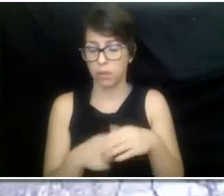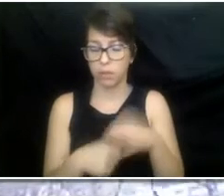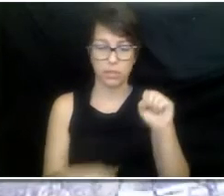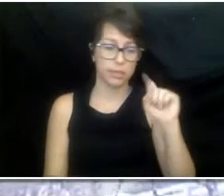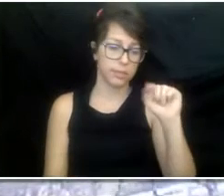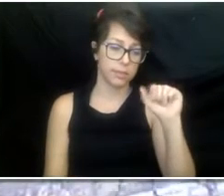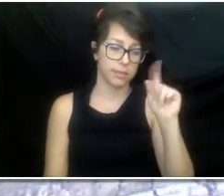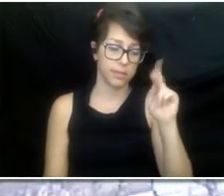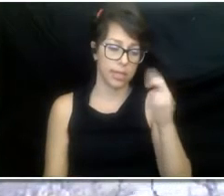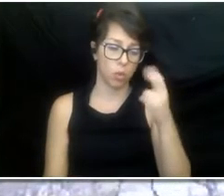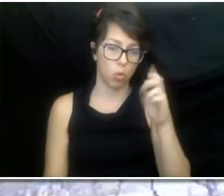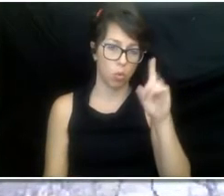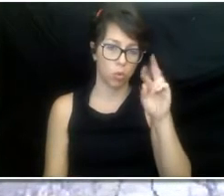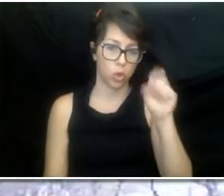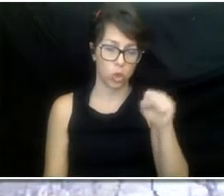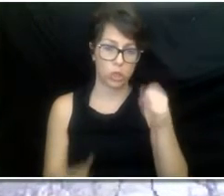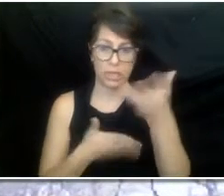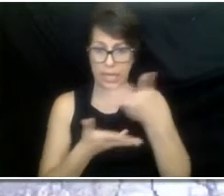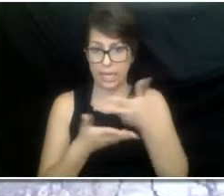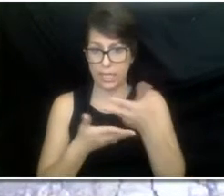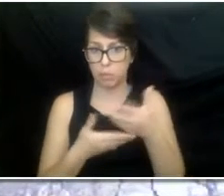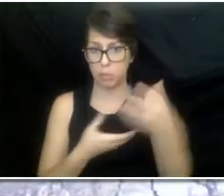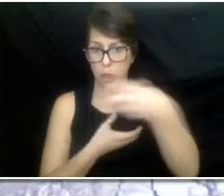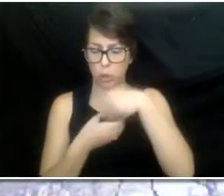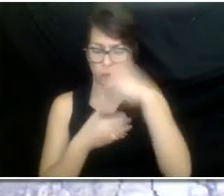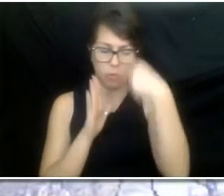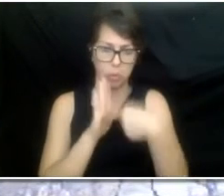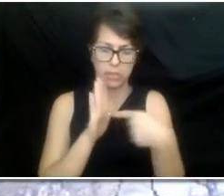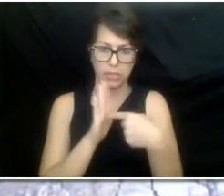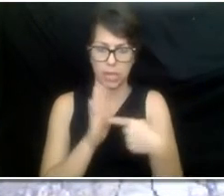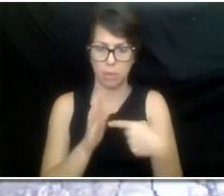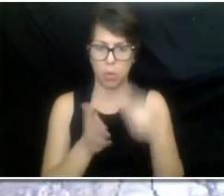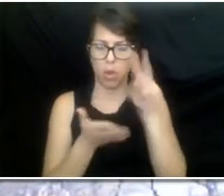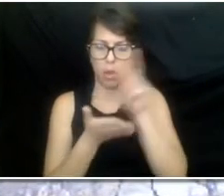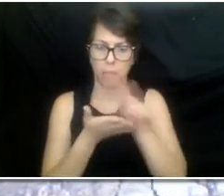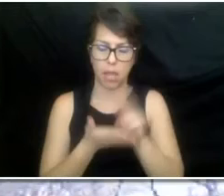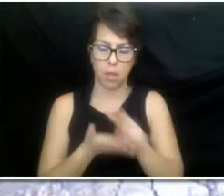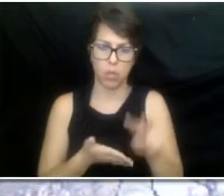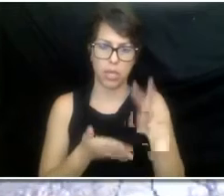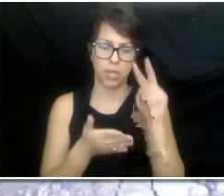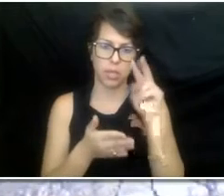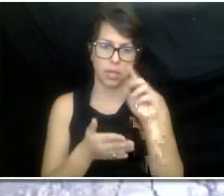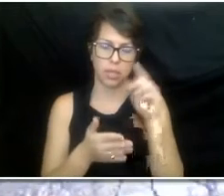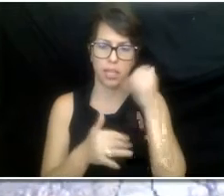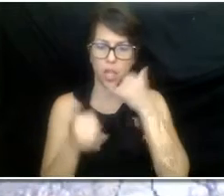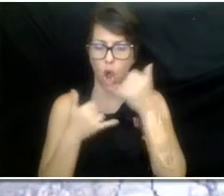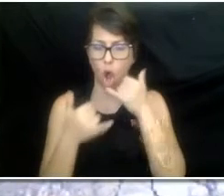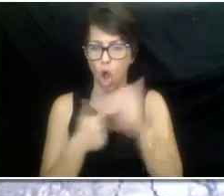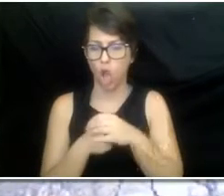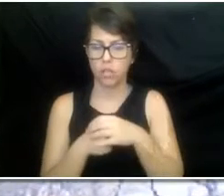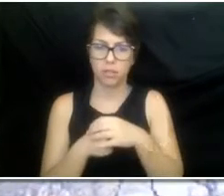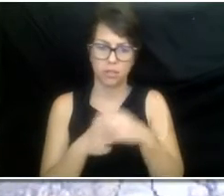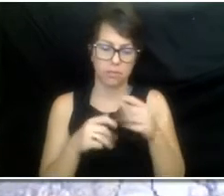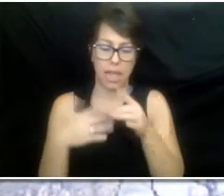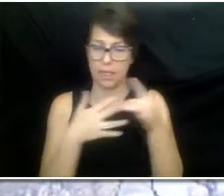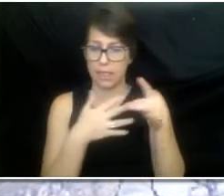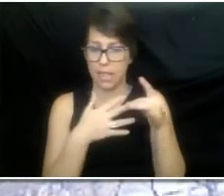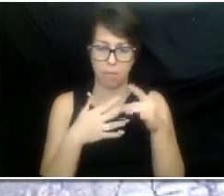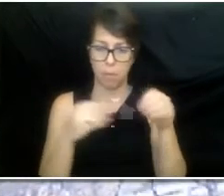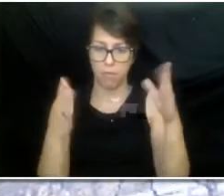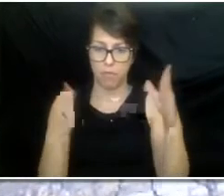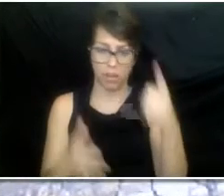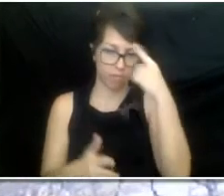or partnering in stakeholder meetings and Broad Outreach to stakeholders we anticipate seeing both